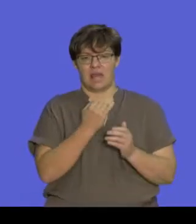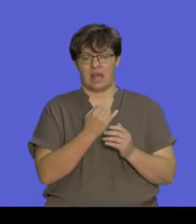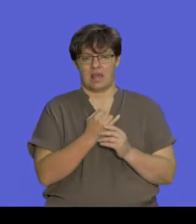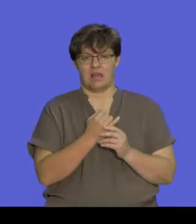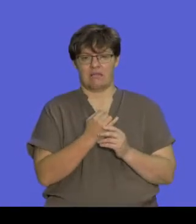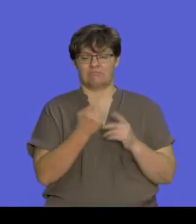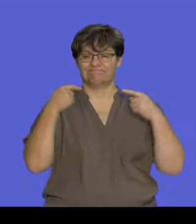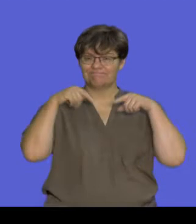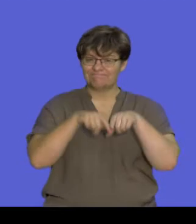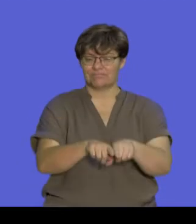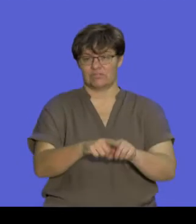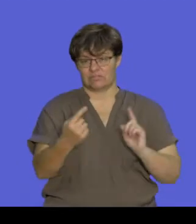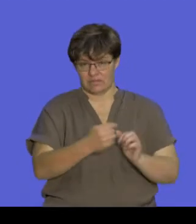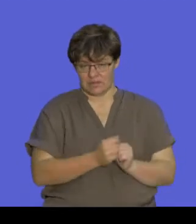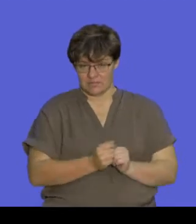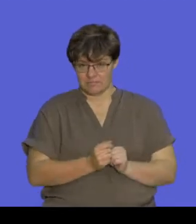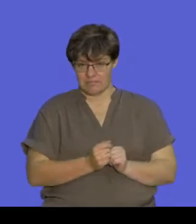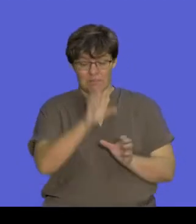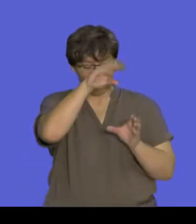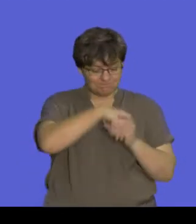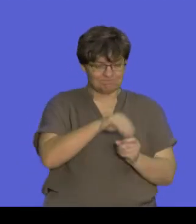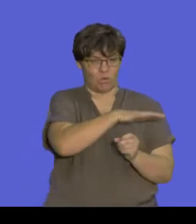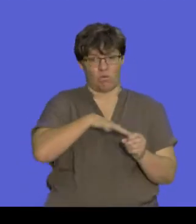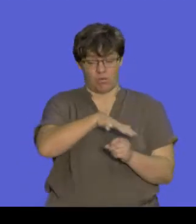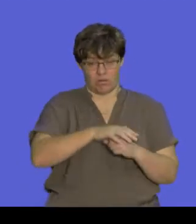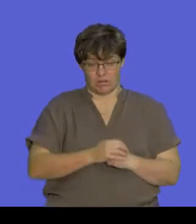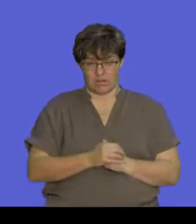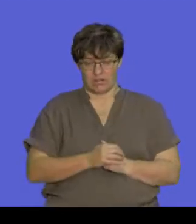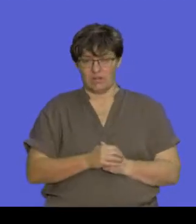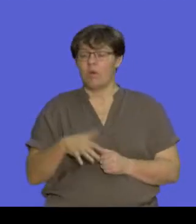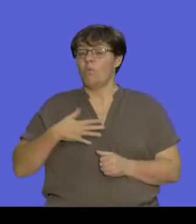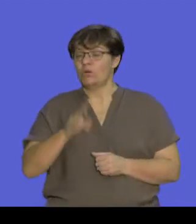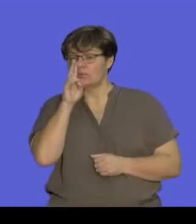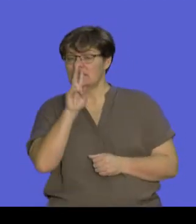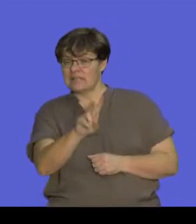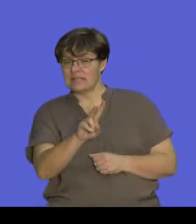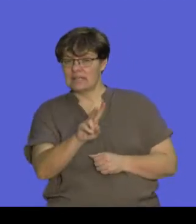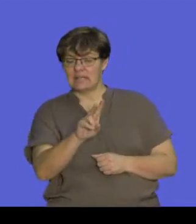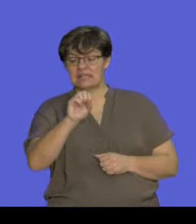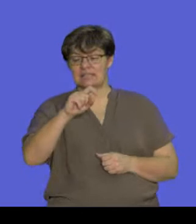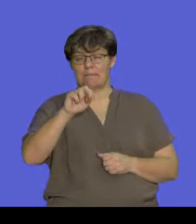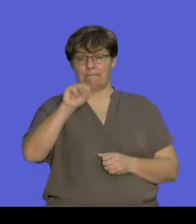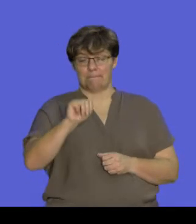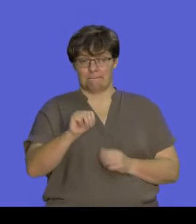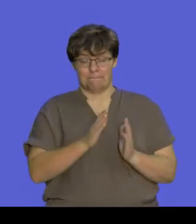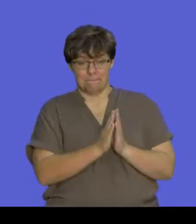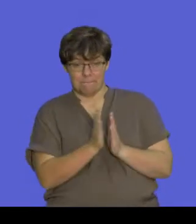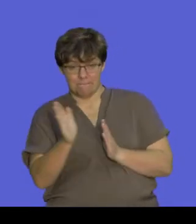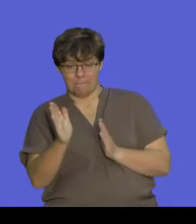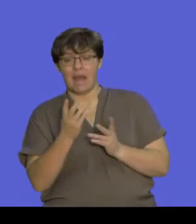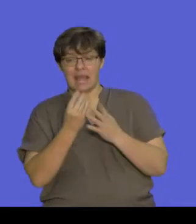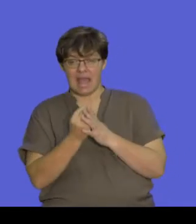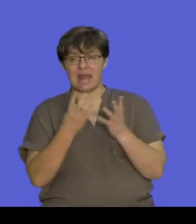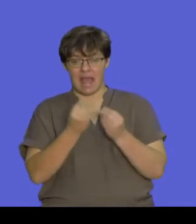mash. That's not allowed. But what I want you to see is along the stem, you can get combinations